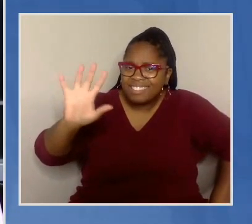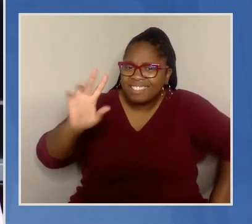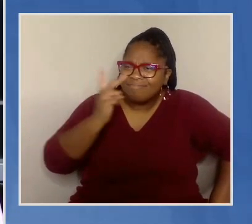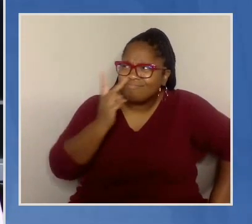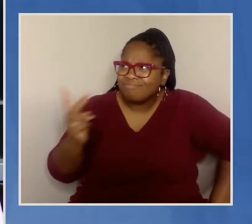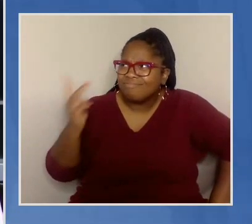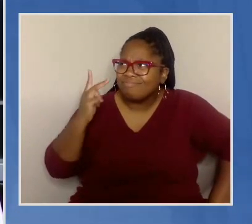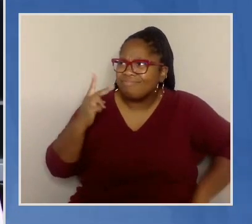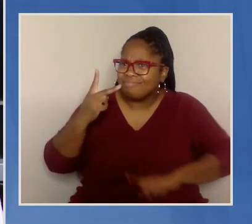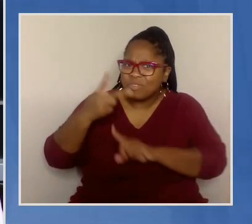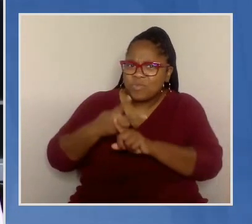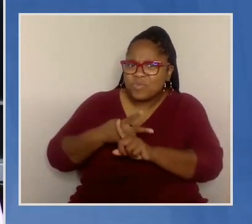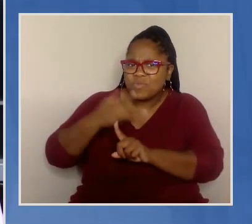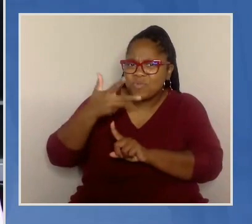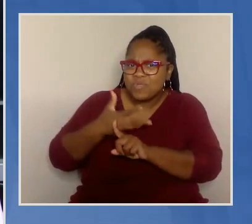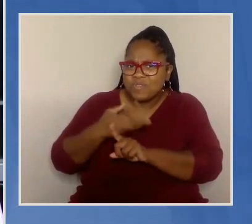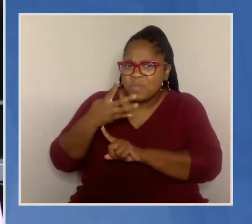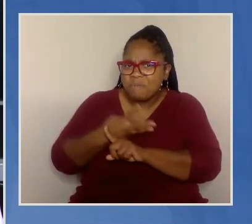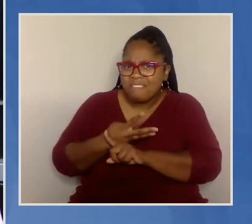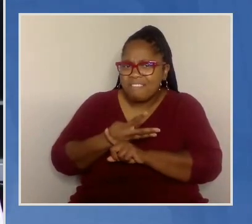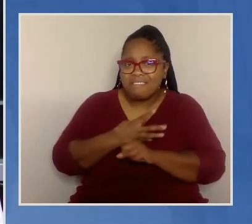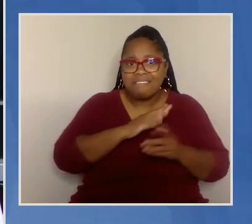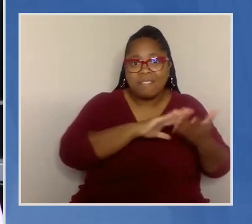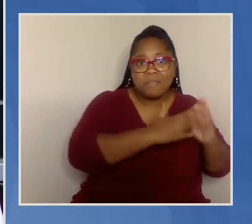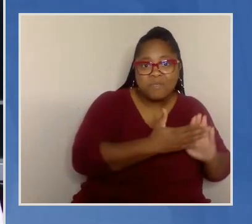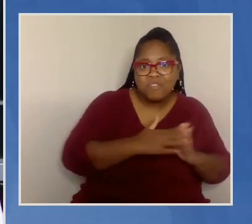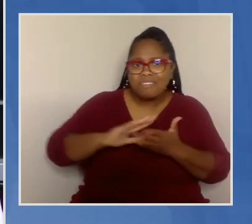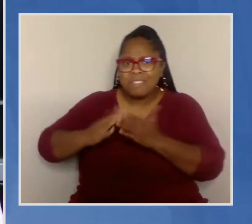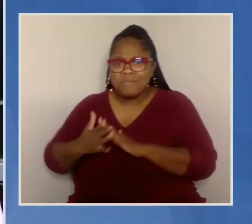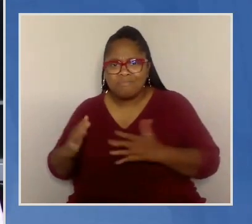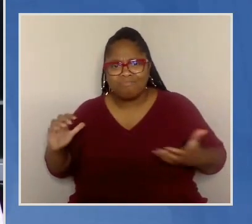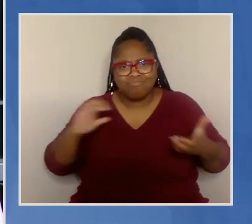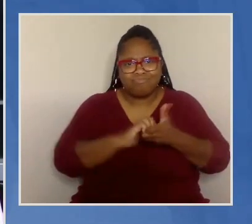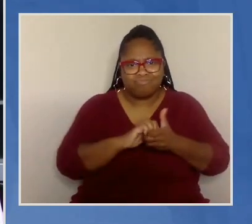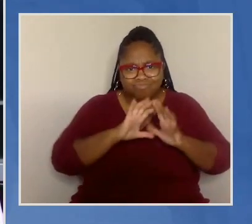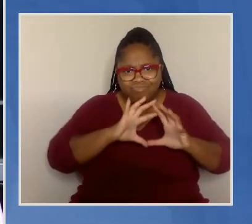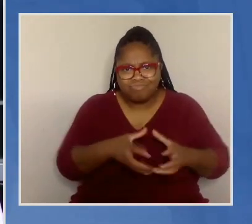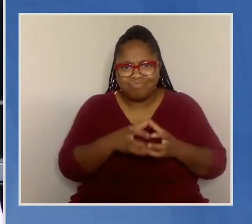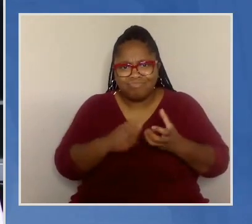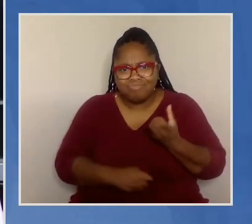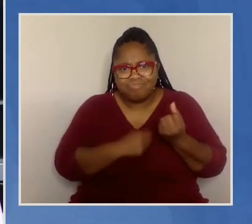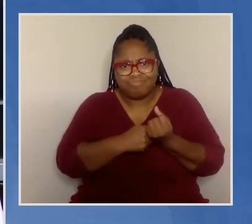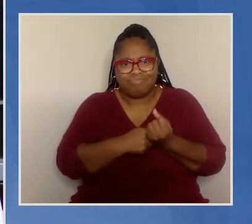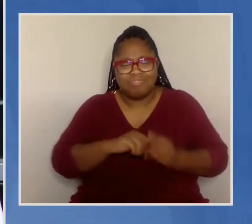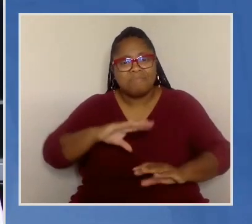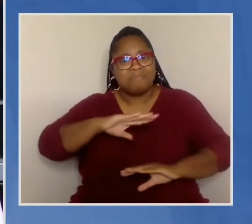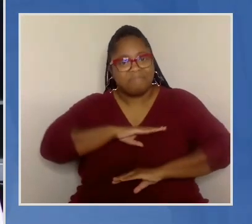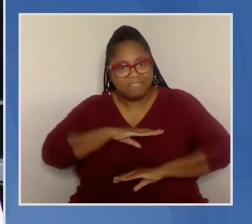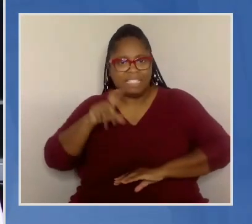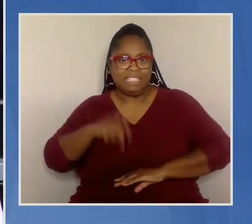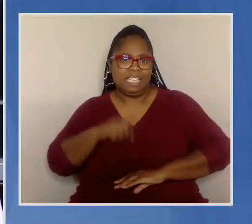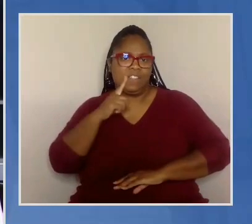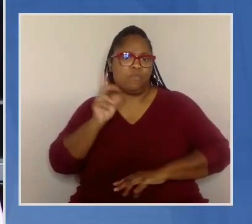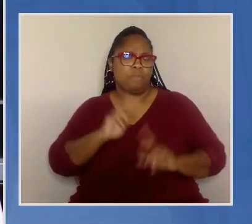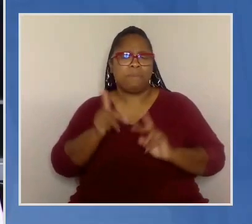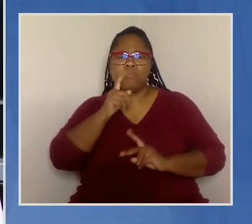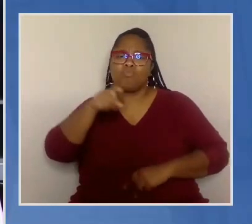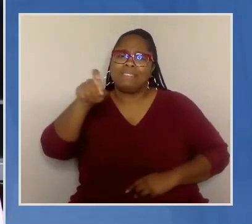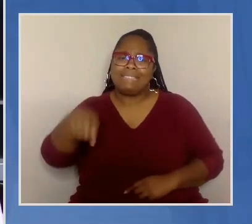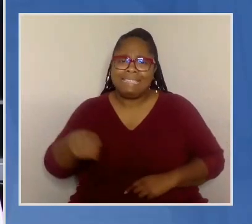these last few months. Communities are uniting to meet the needs of their most